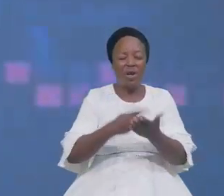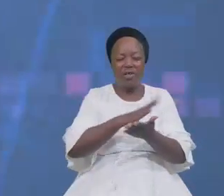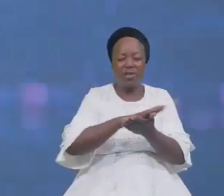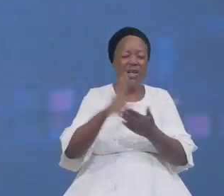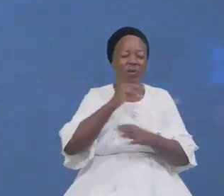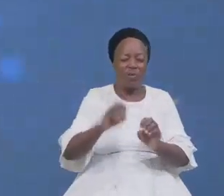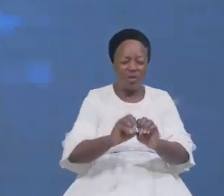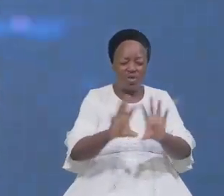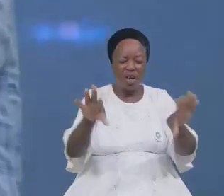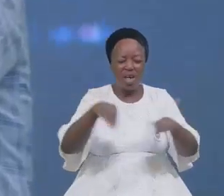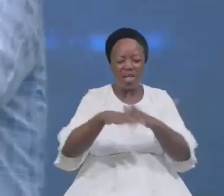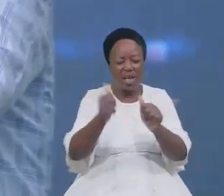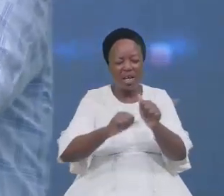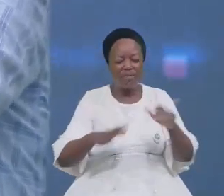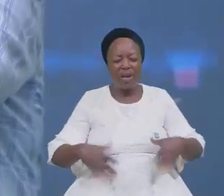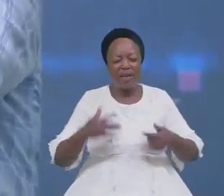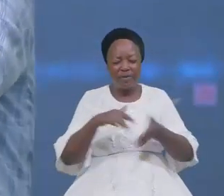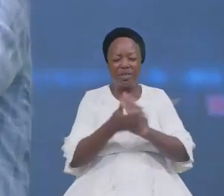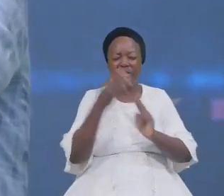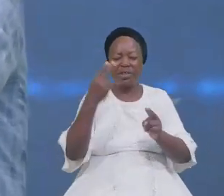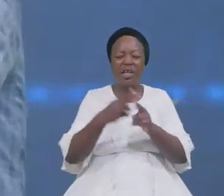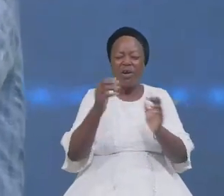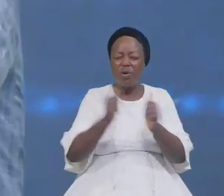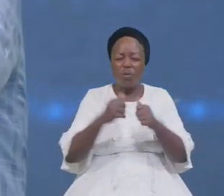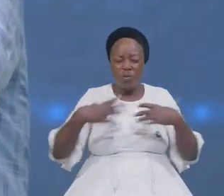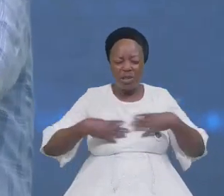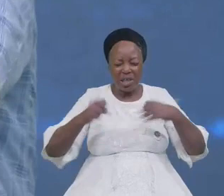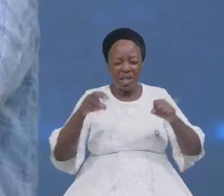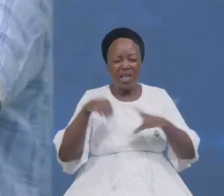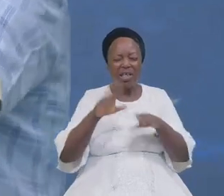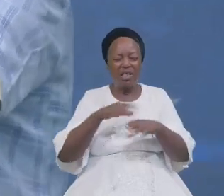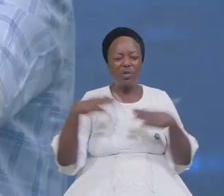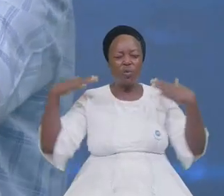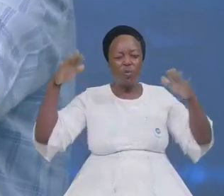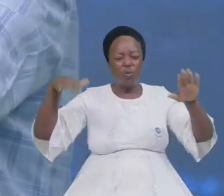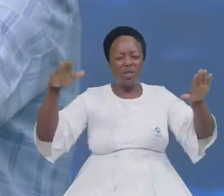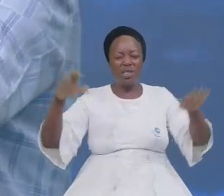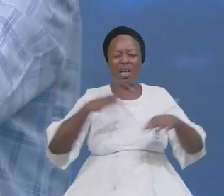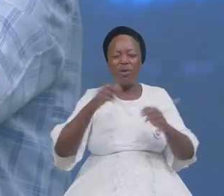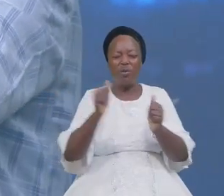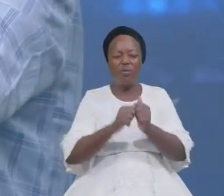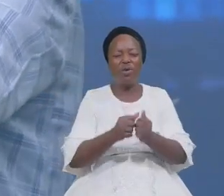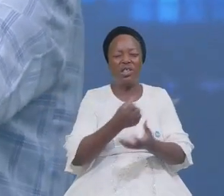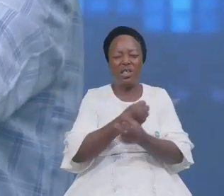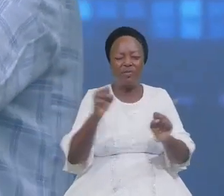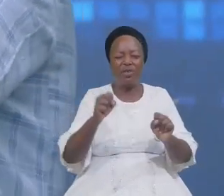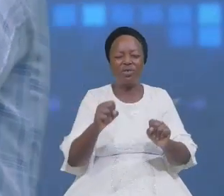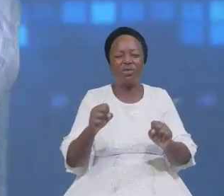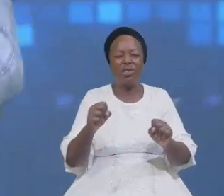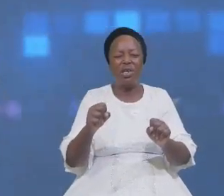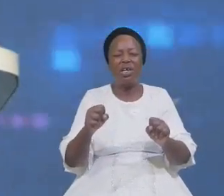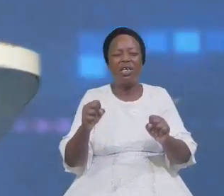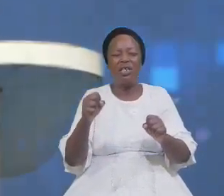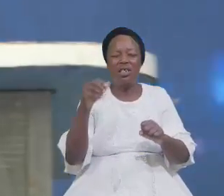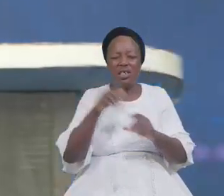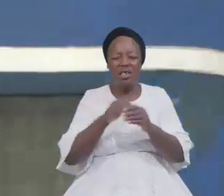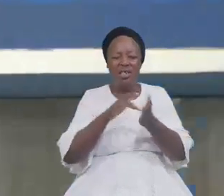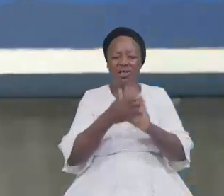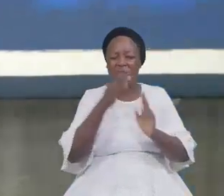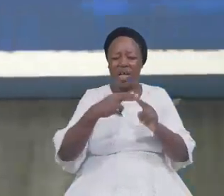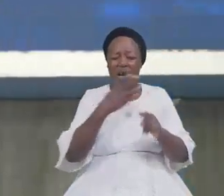With healing in his wings, with redemption, was salvation, and was all